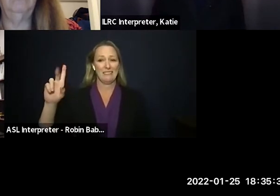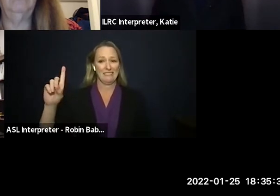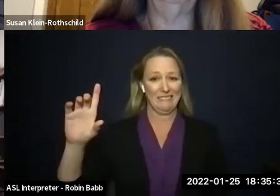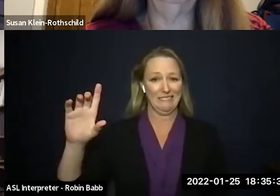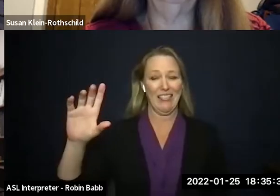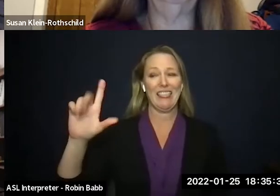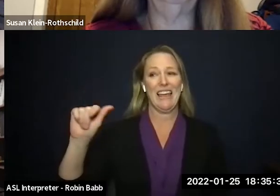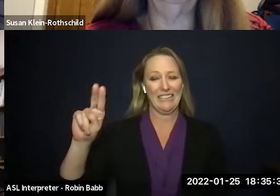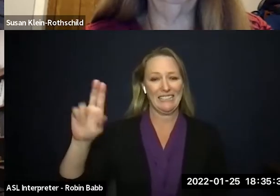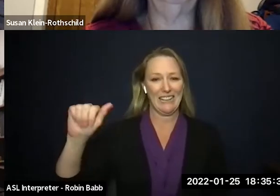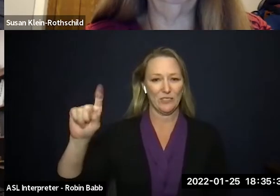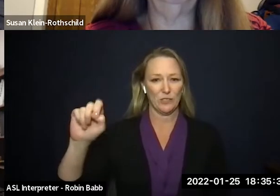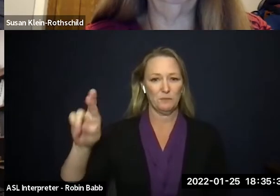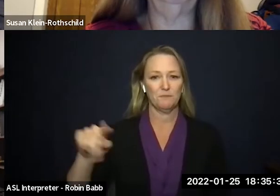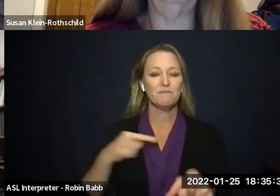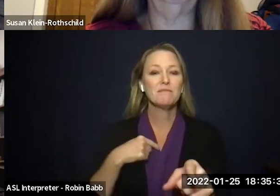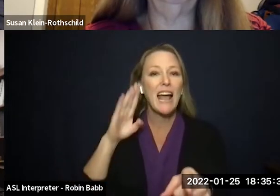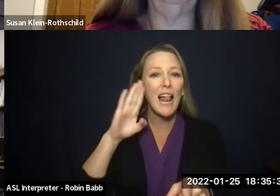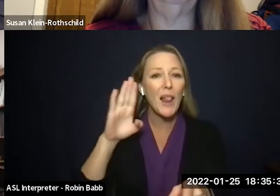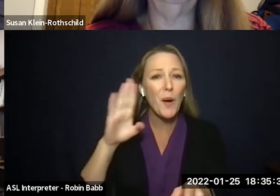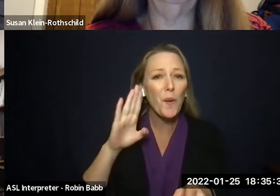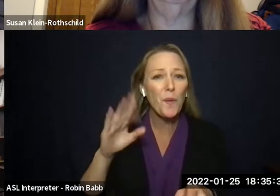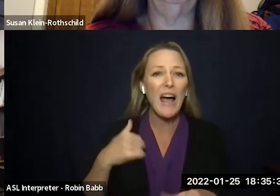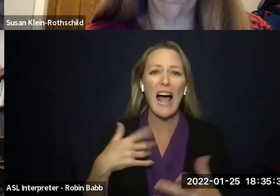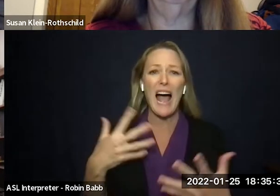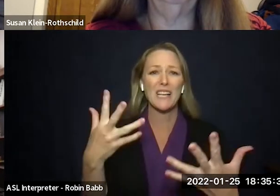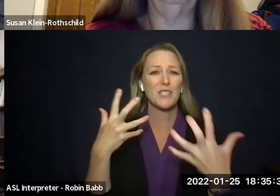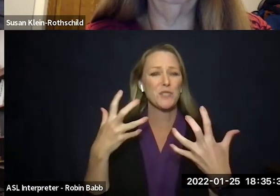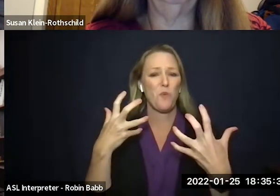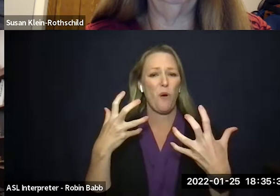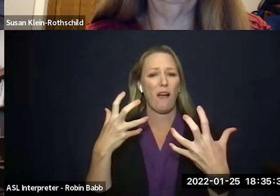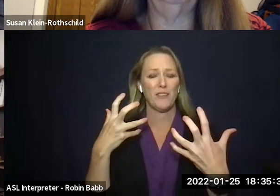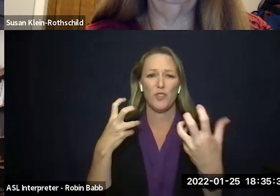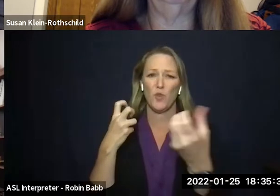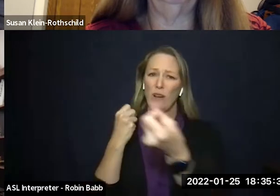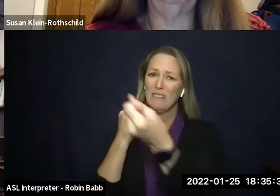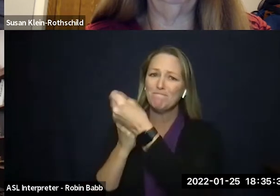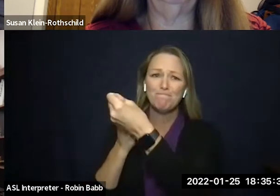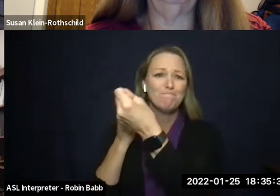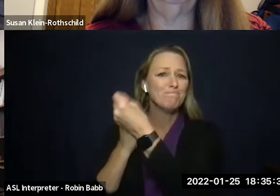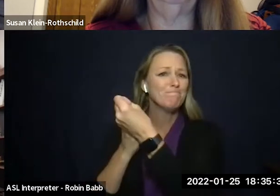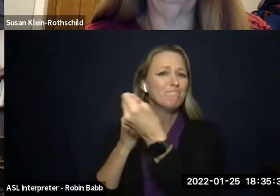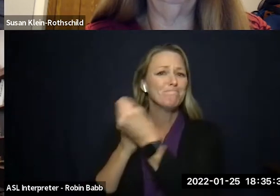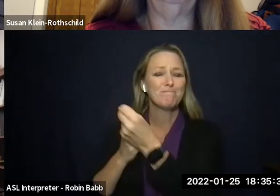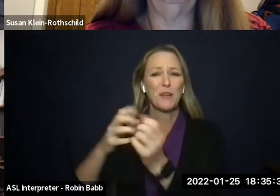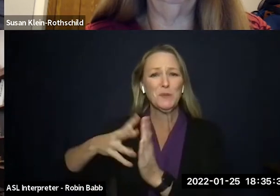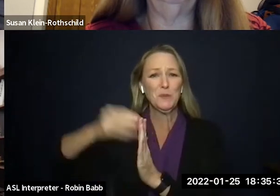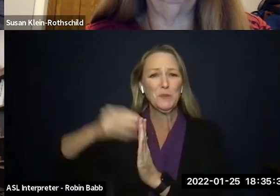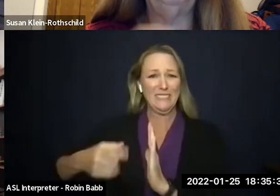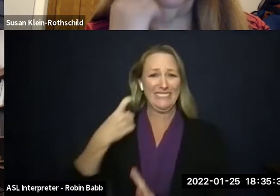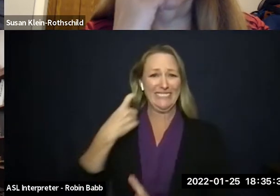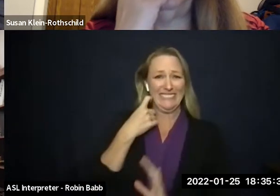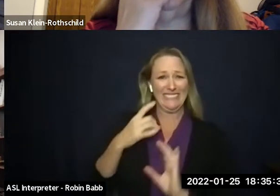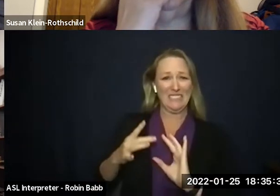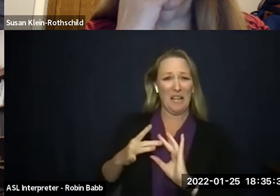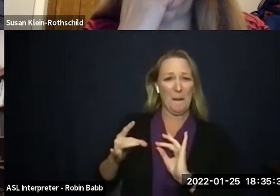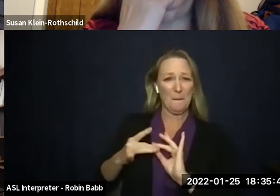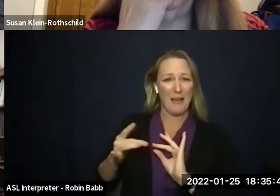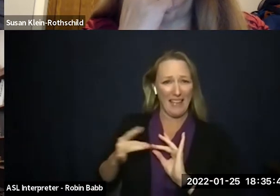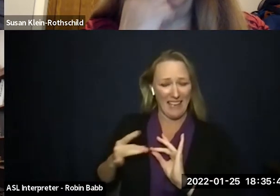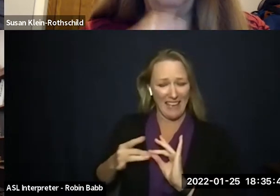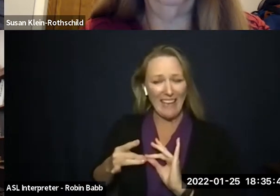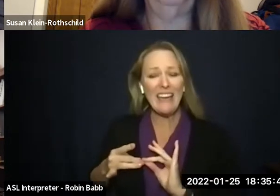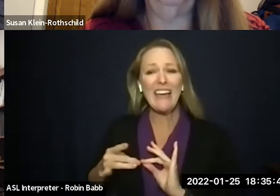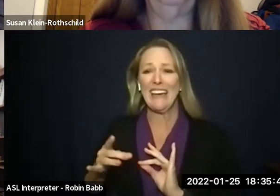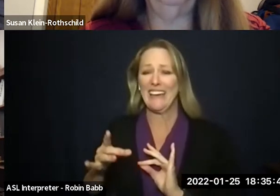uh hello i actually just want to amplify what uh the the student who was before me said